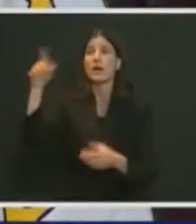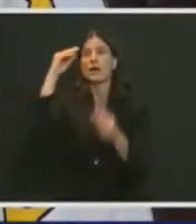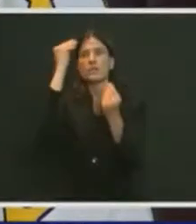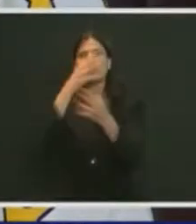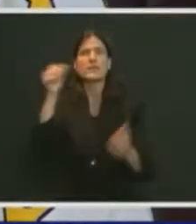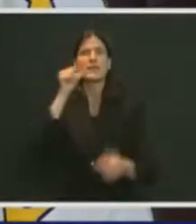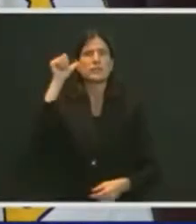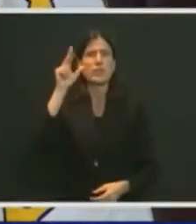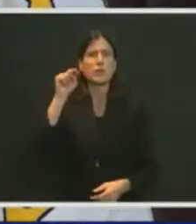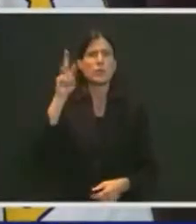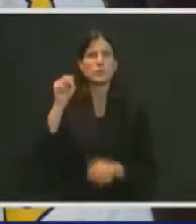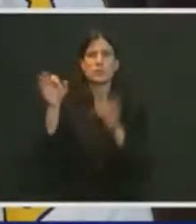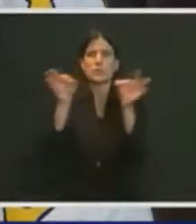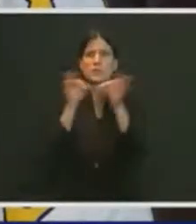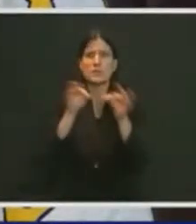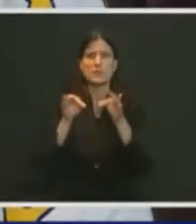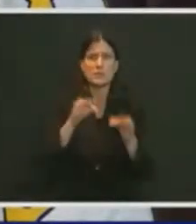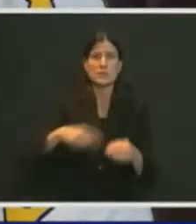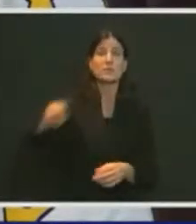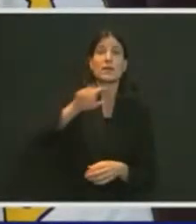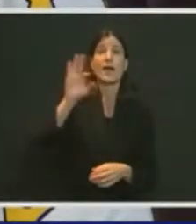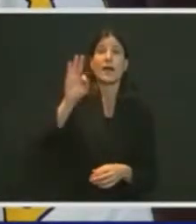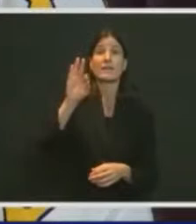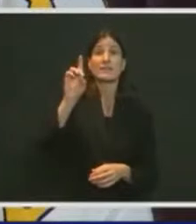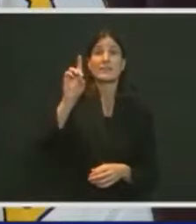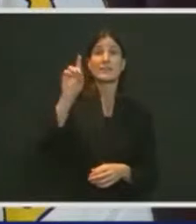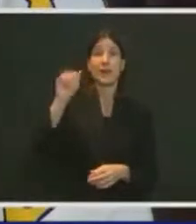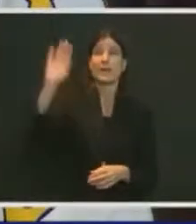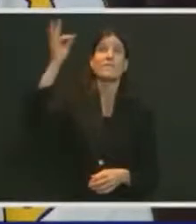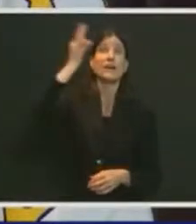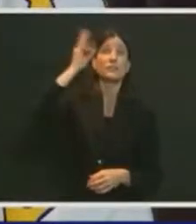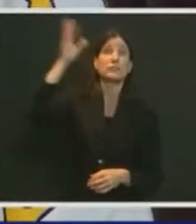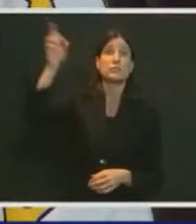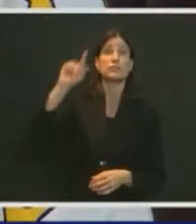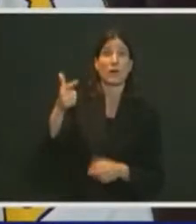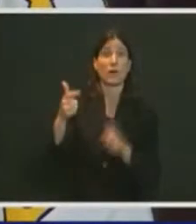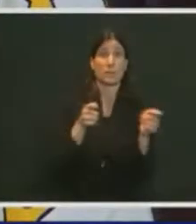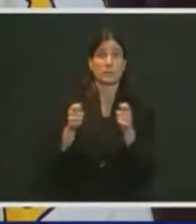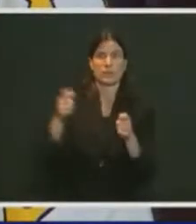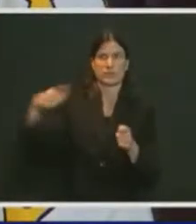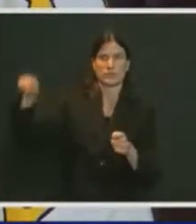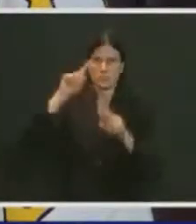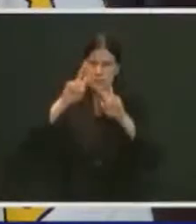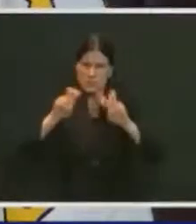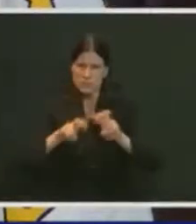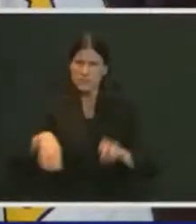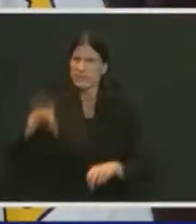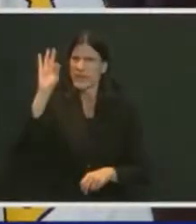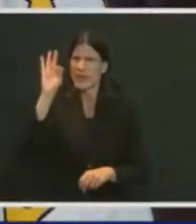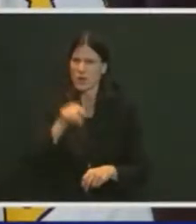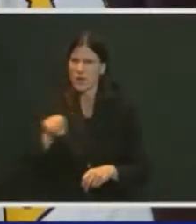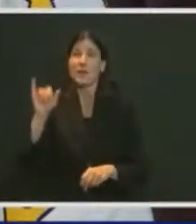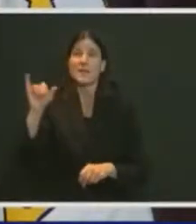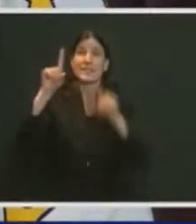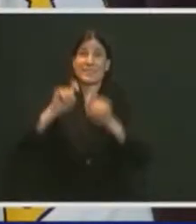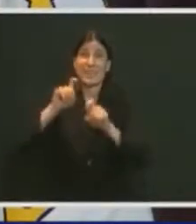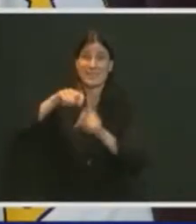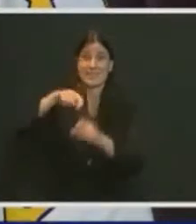at the Abbot test. It's a rapid test that's used to identify